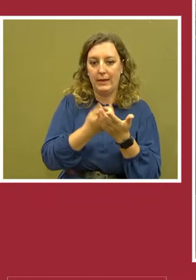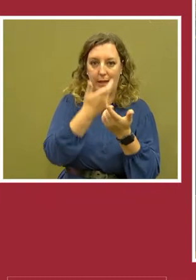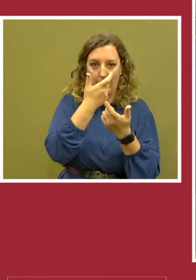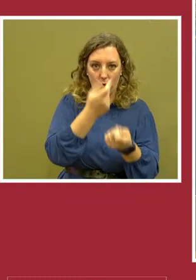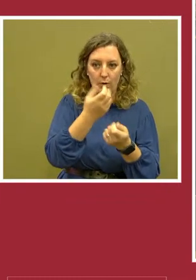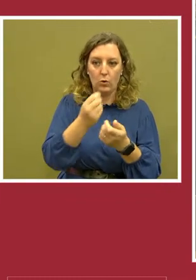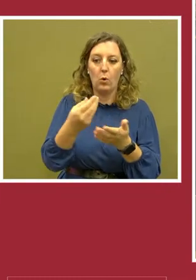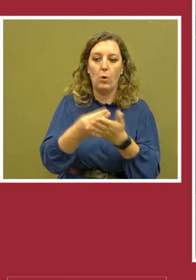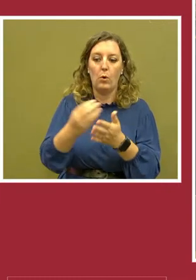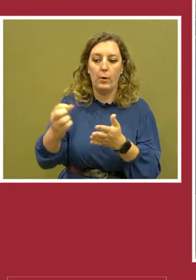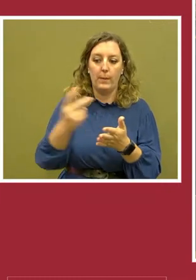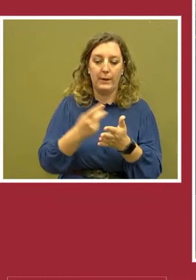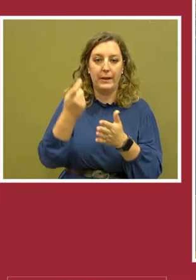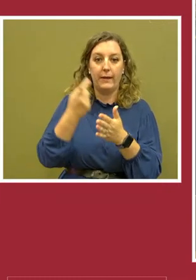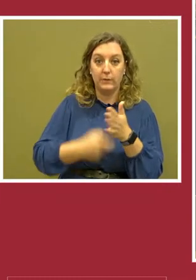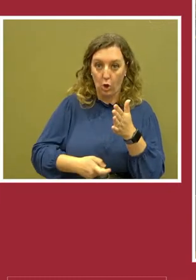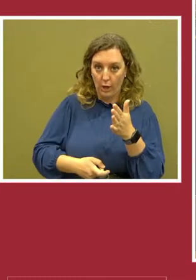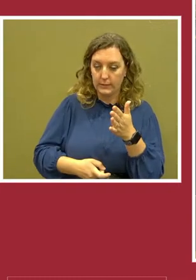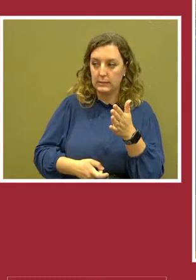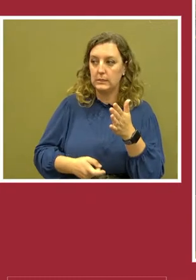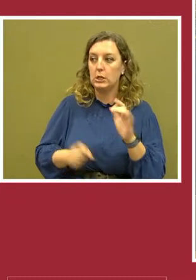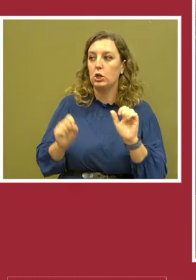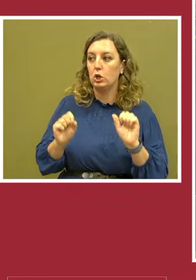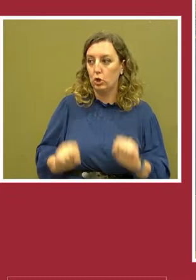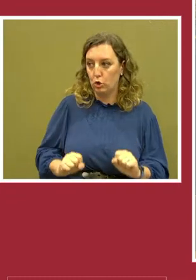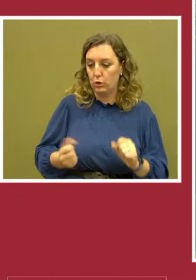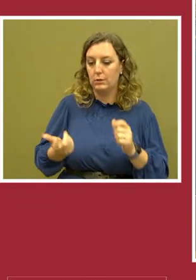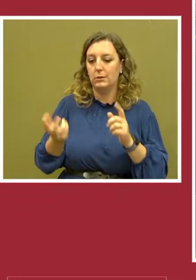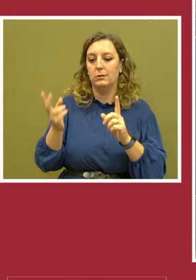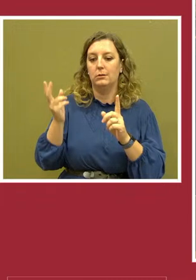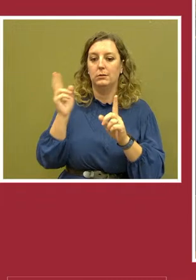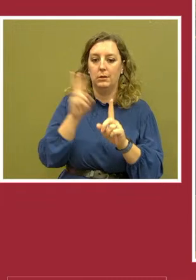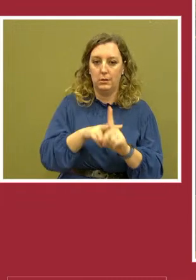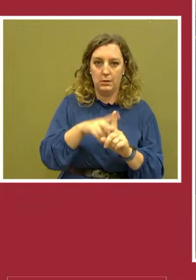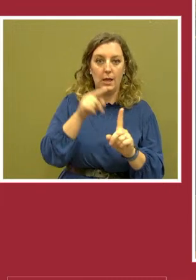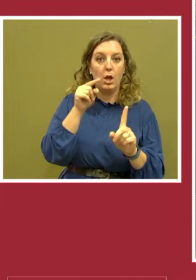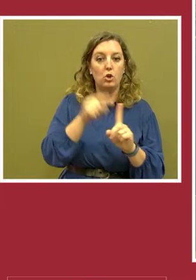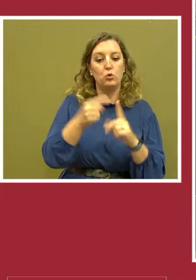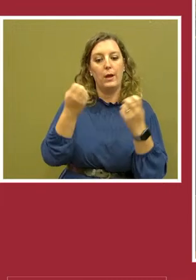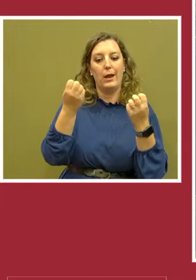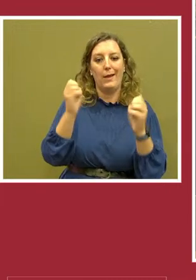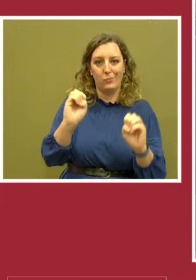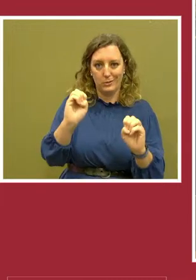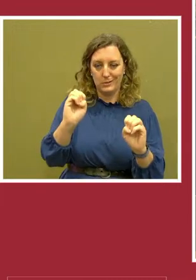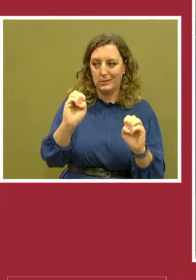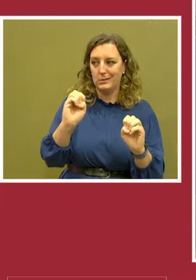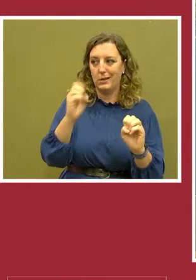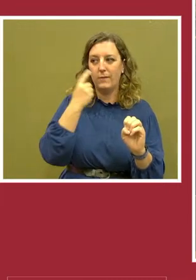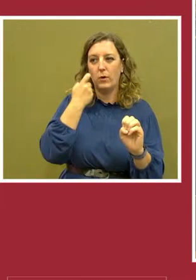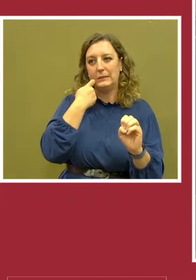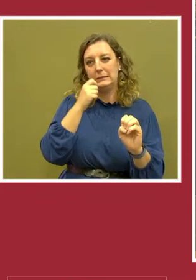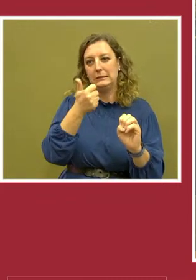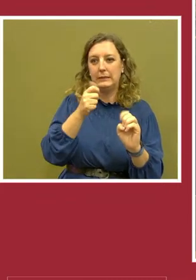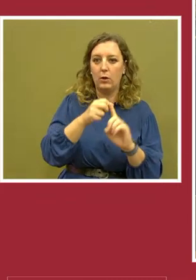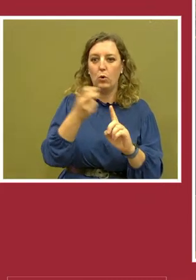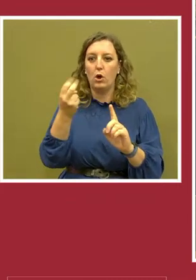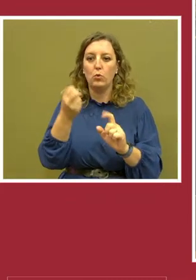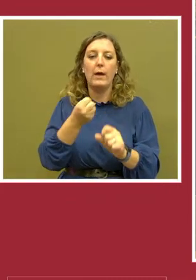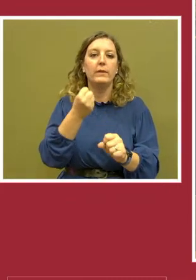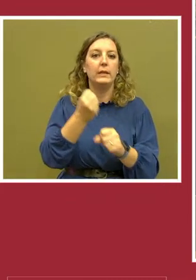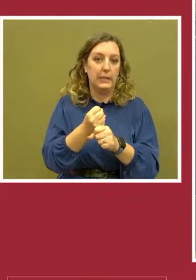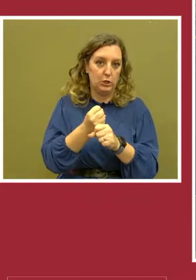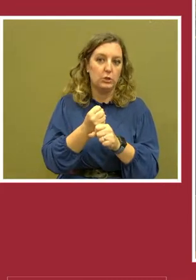or reimbursement of costs in, that could be attributed to our efforts in the for about the last 10 or 12 years